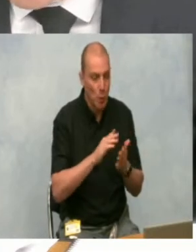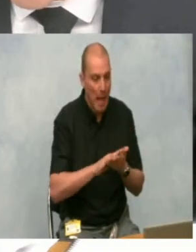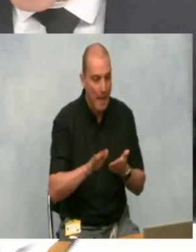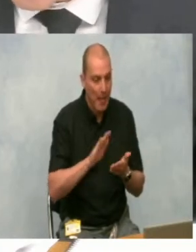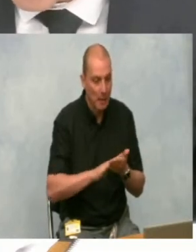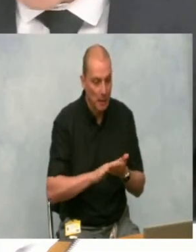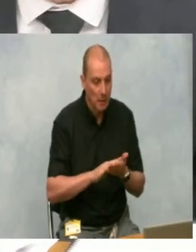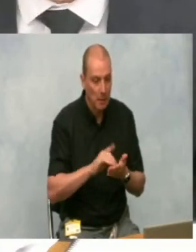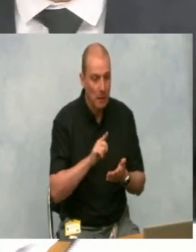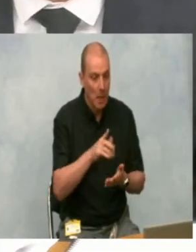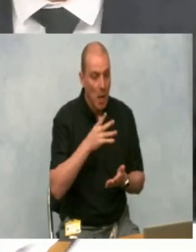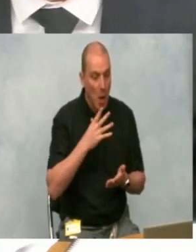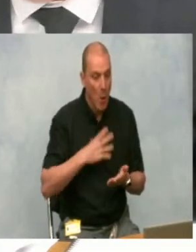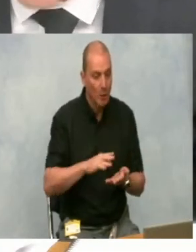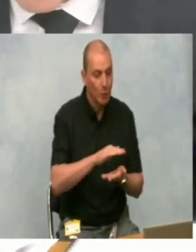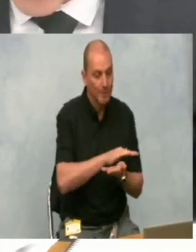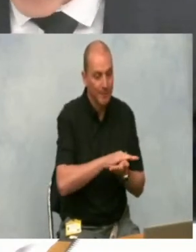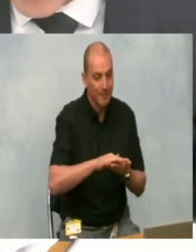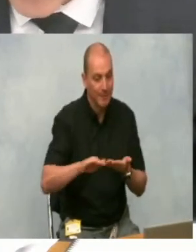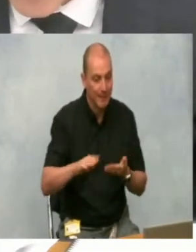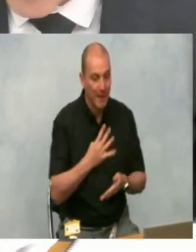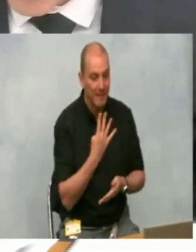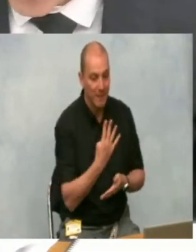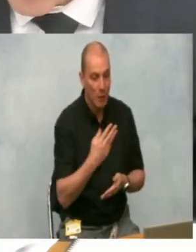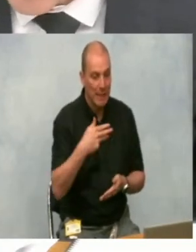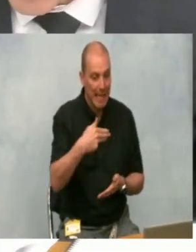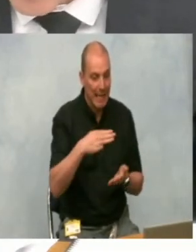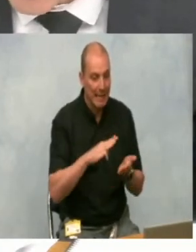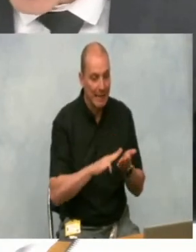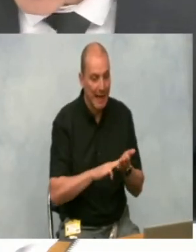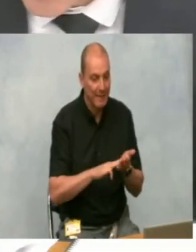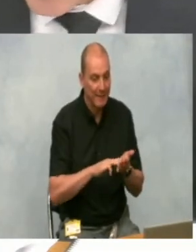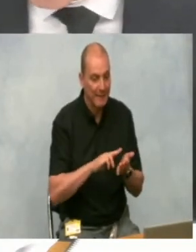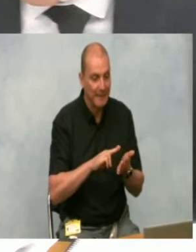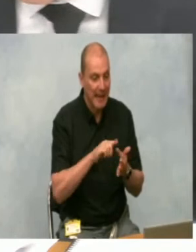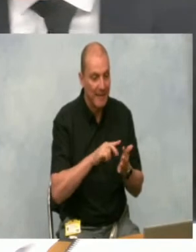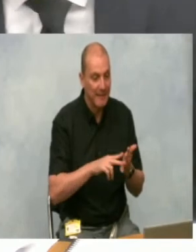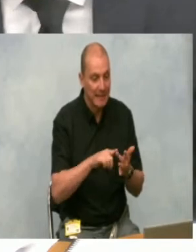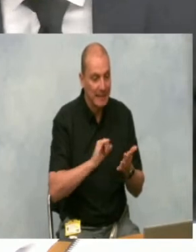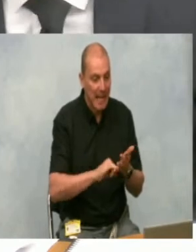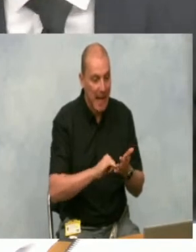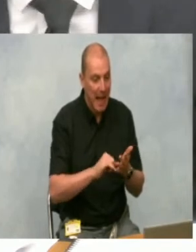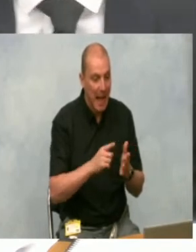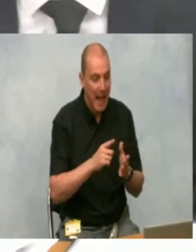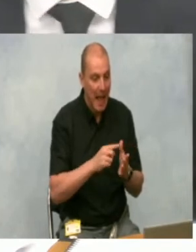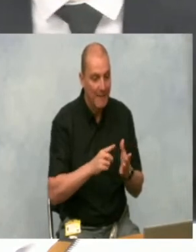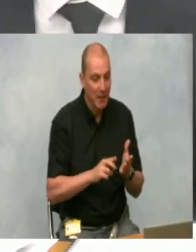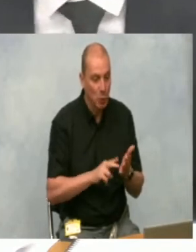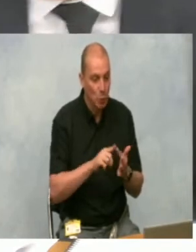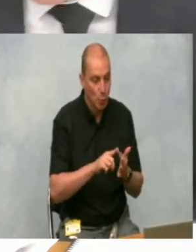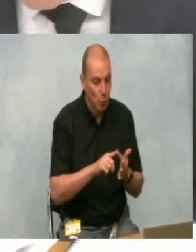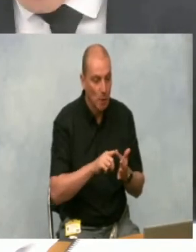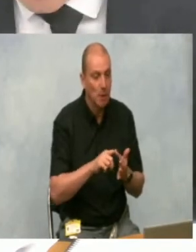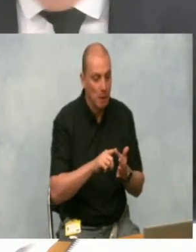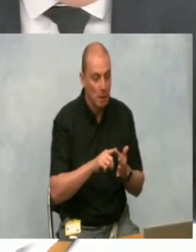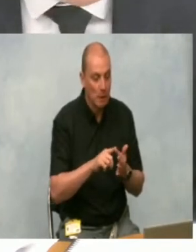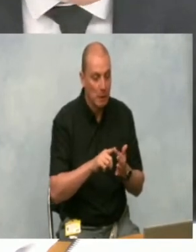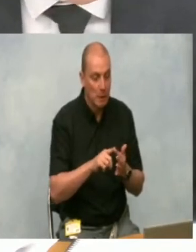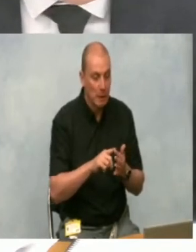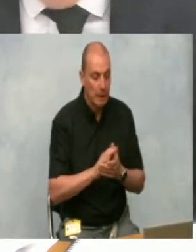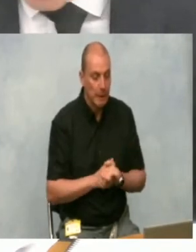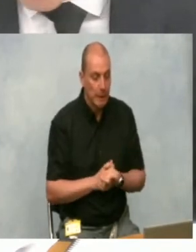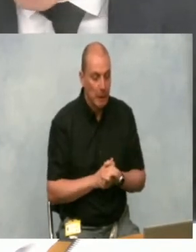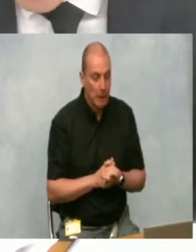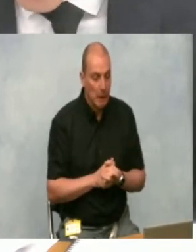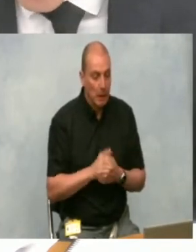declare the vacant property at 49 Nevis Avenue surplus to operation requirements of housing services and progress its disposal.